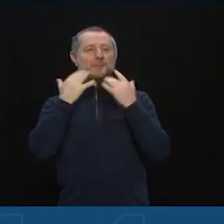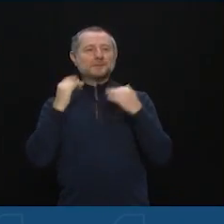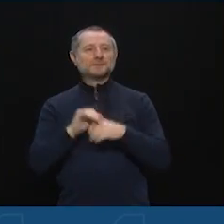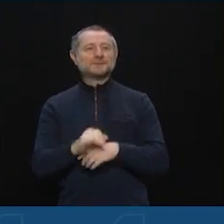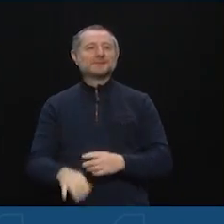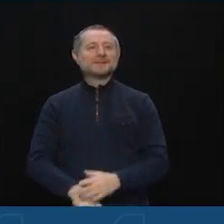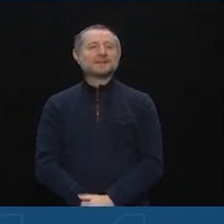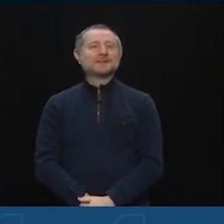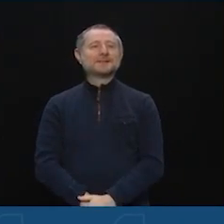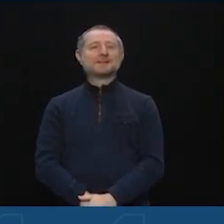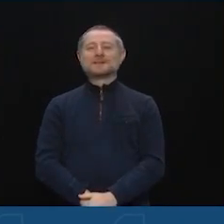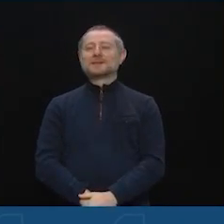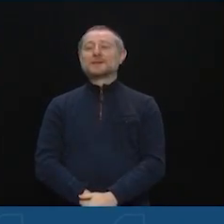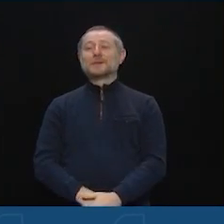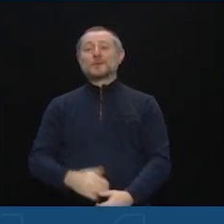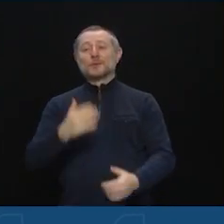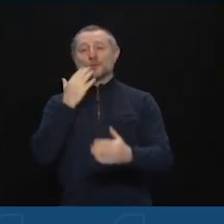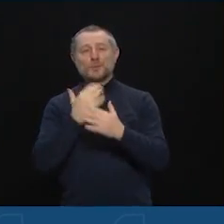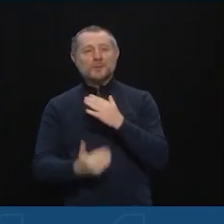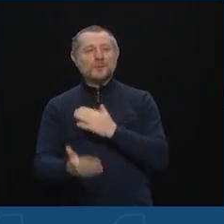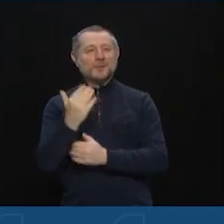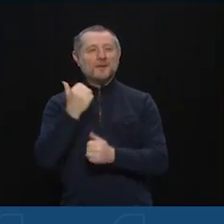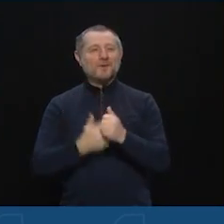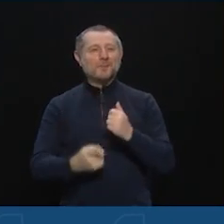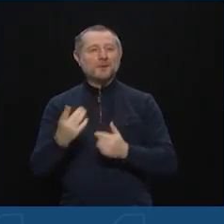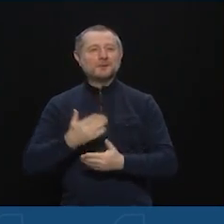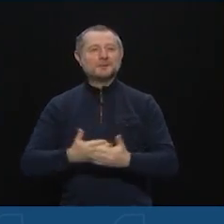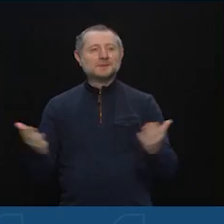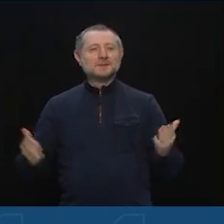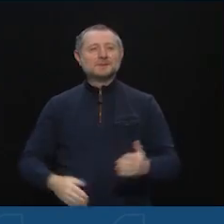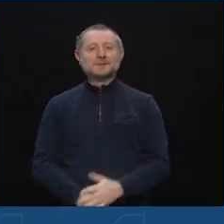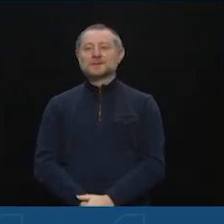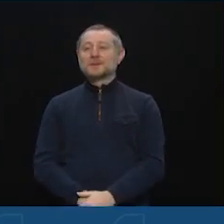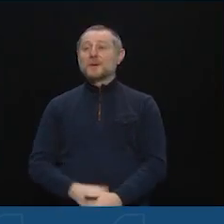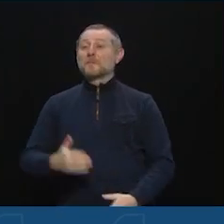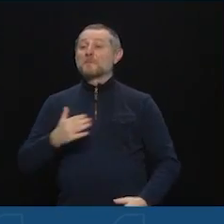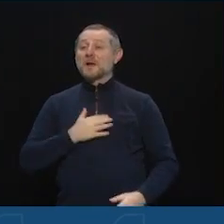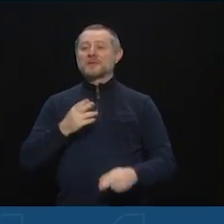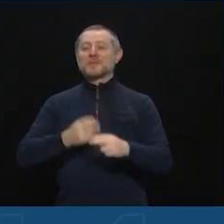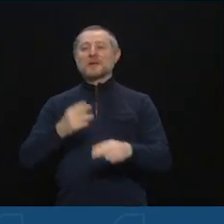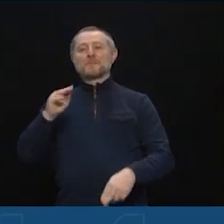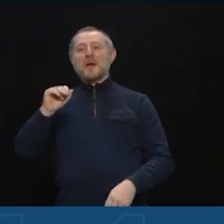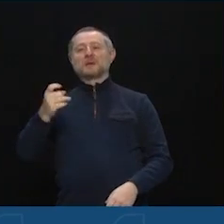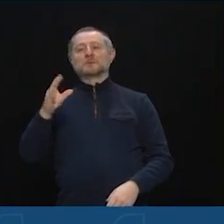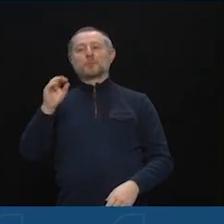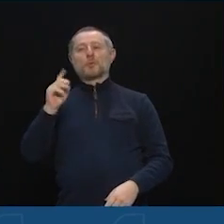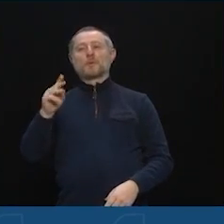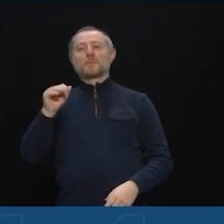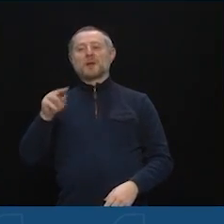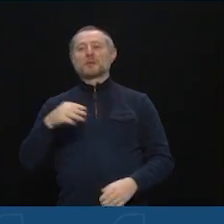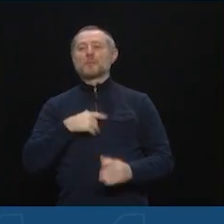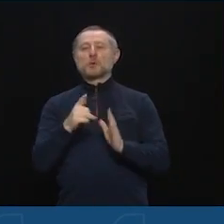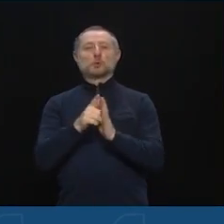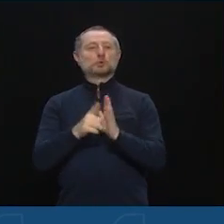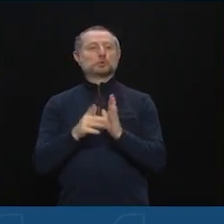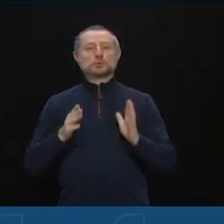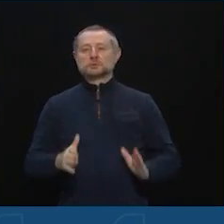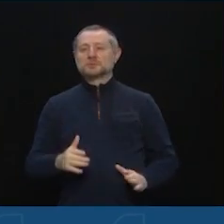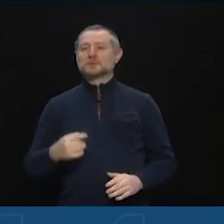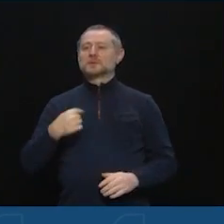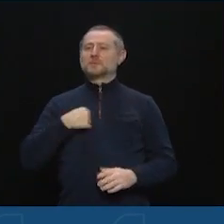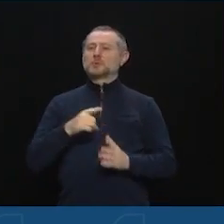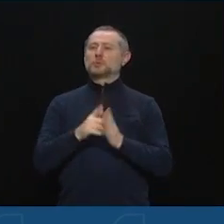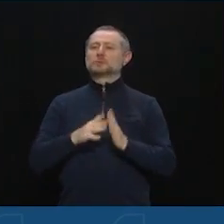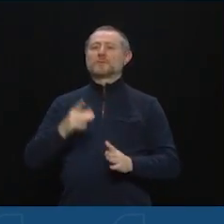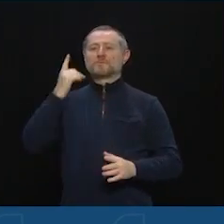Alliance. Good morning, everyone. My name is Max Bookman. I'm an attorney, and I'm counsel to the New York City Hospitality Alliance,